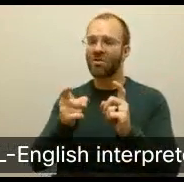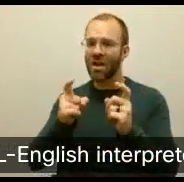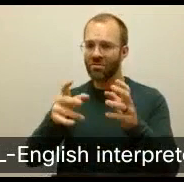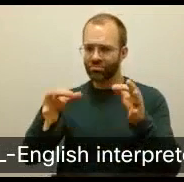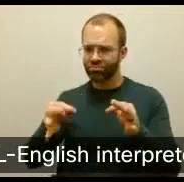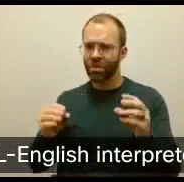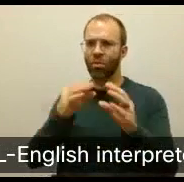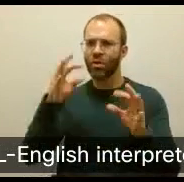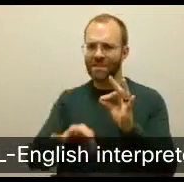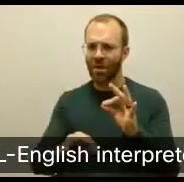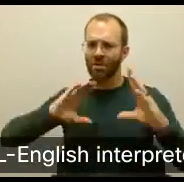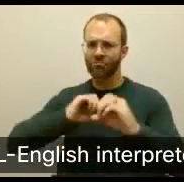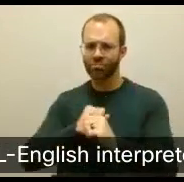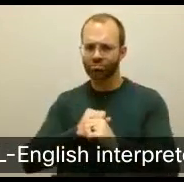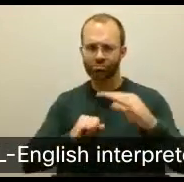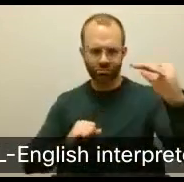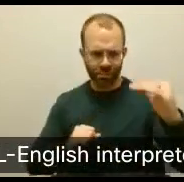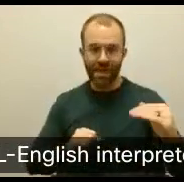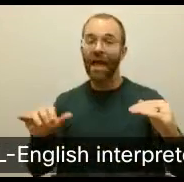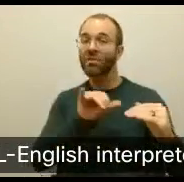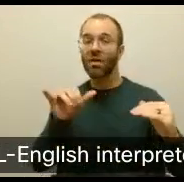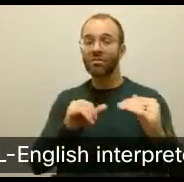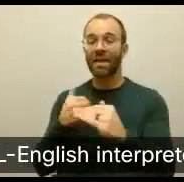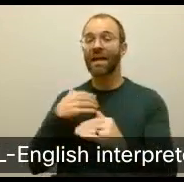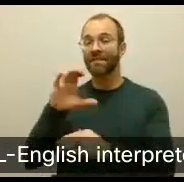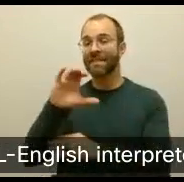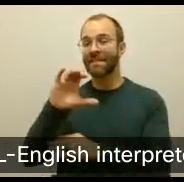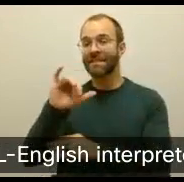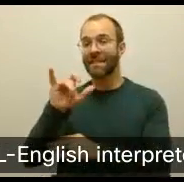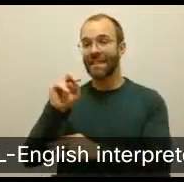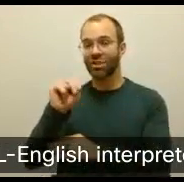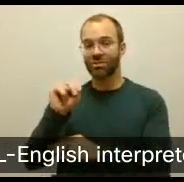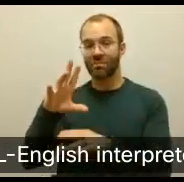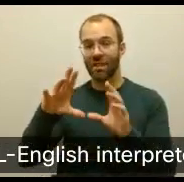concise, and I do have a citation at the end of my paraphrase.